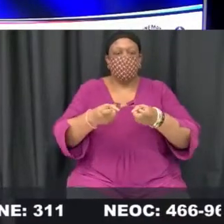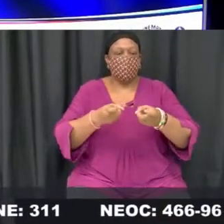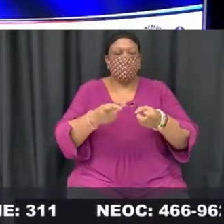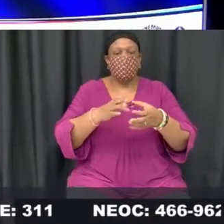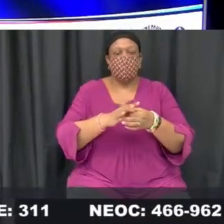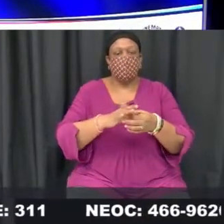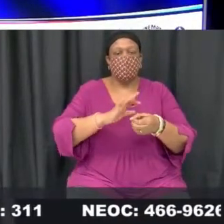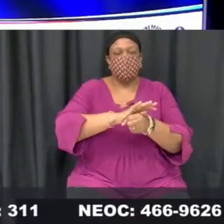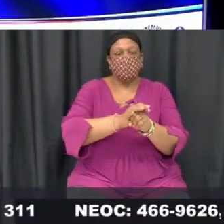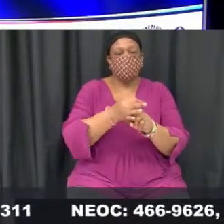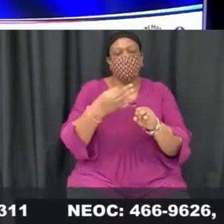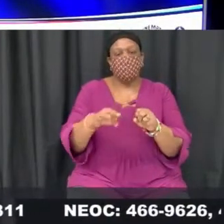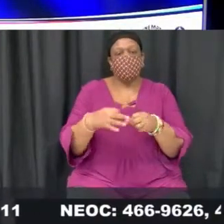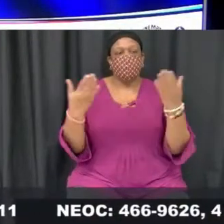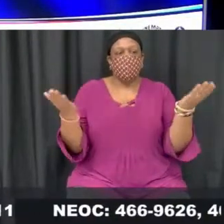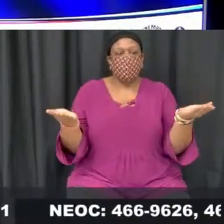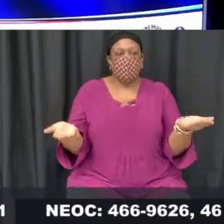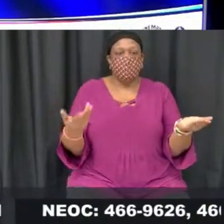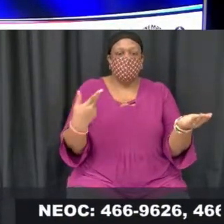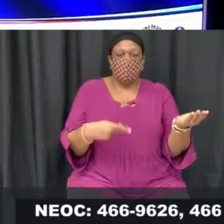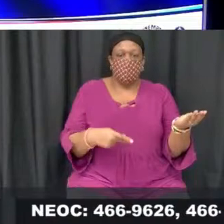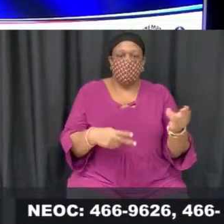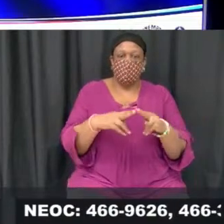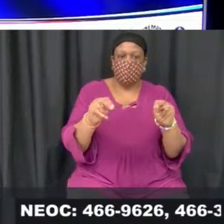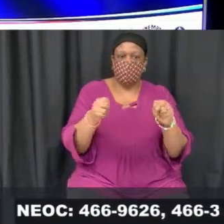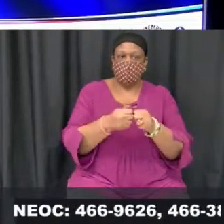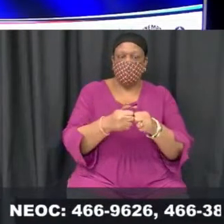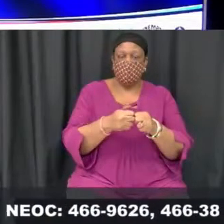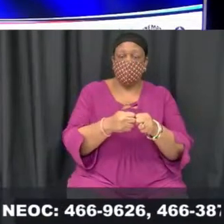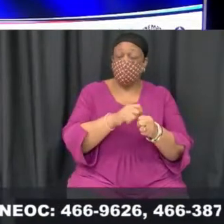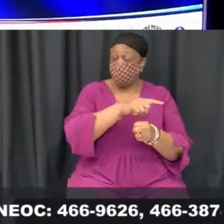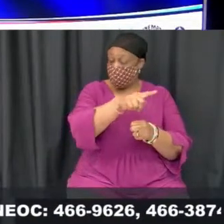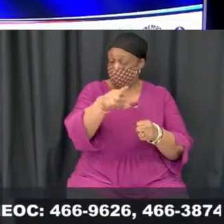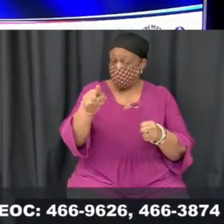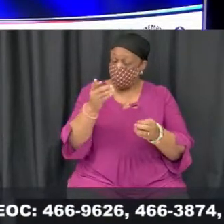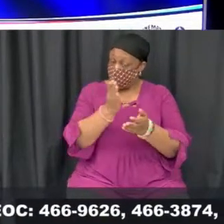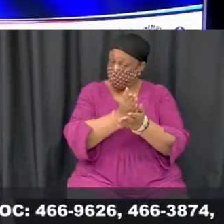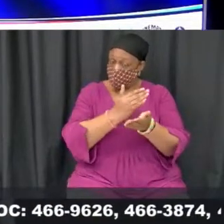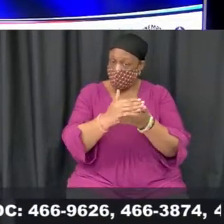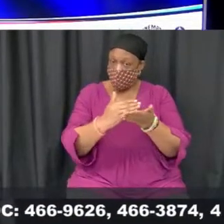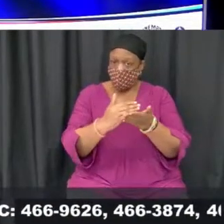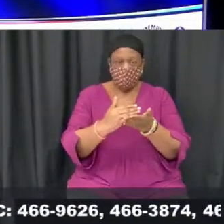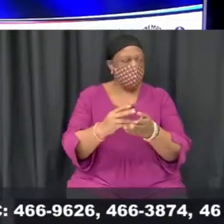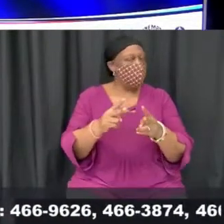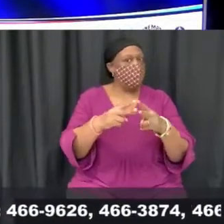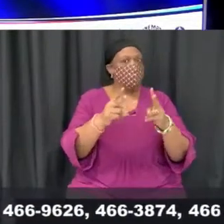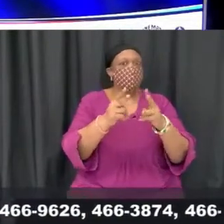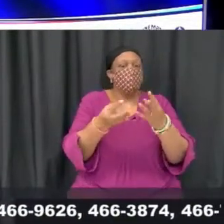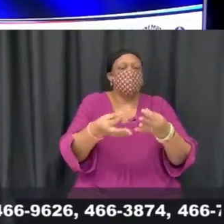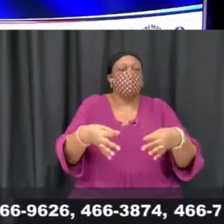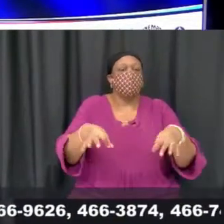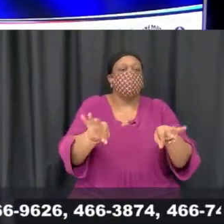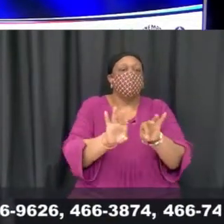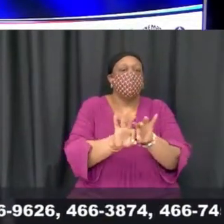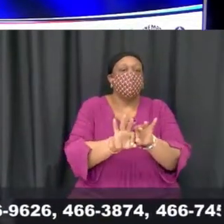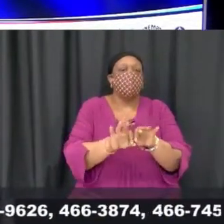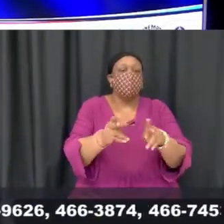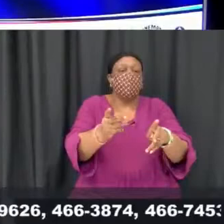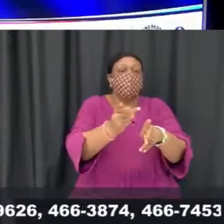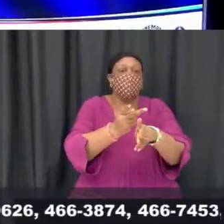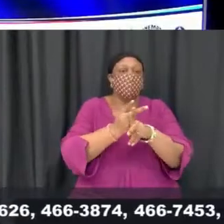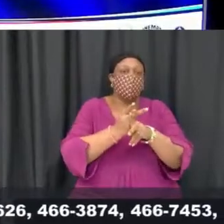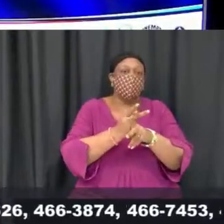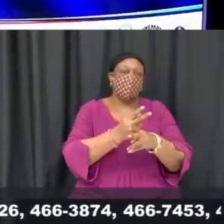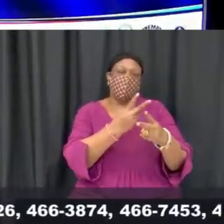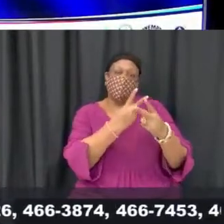the Federation. Your part is extremely important in keeping us secure, keeping us